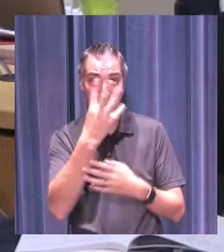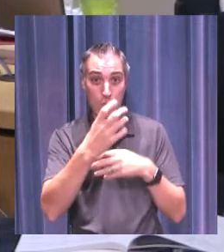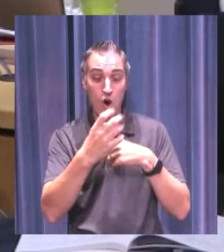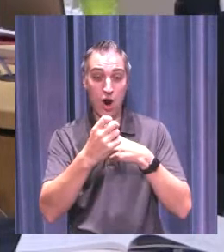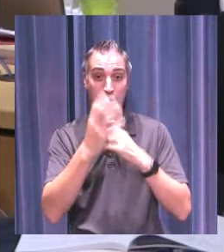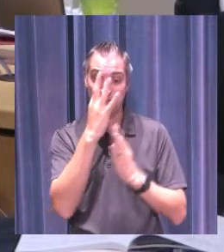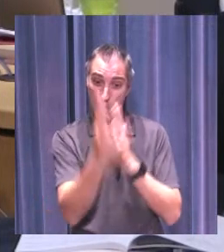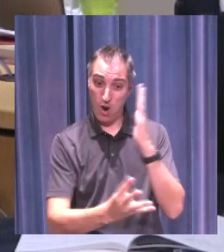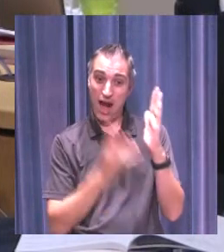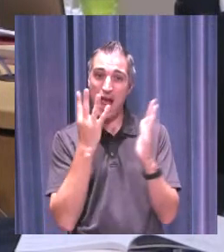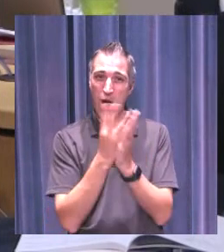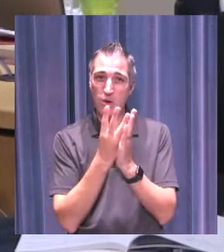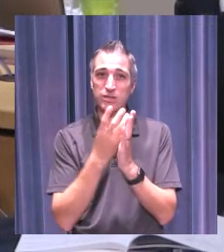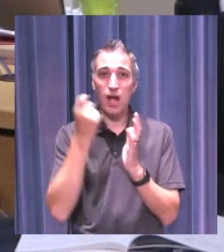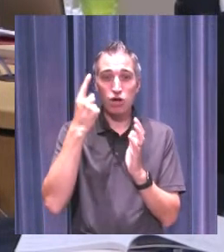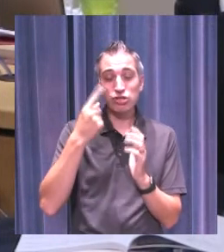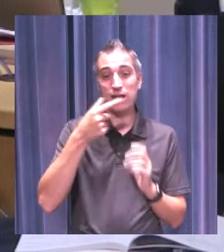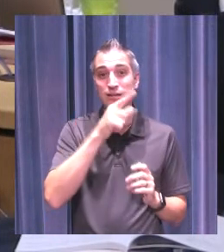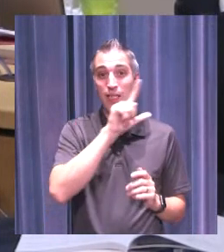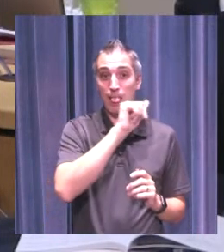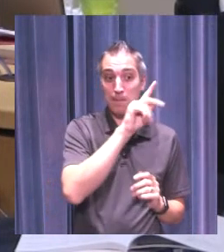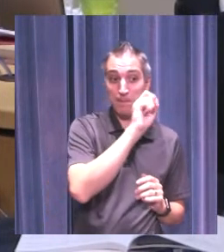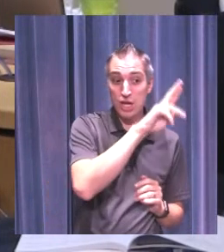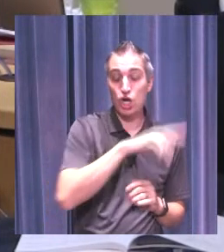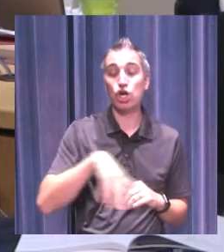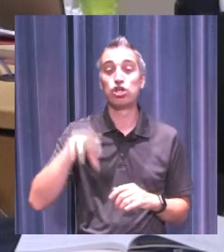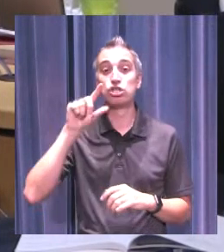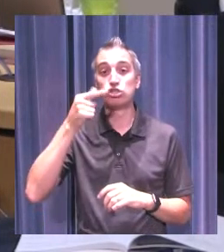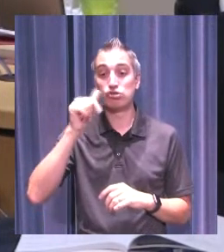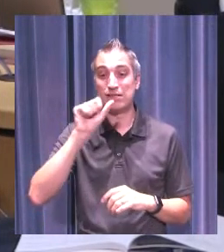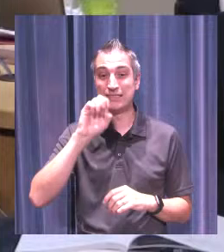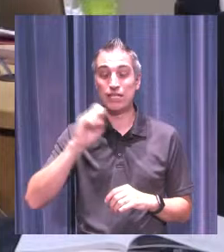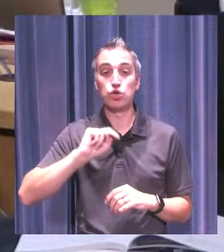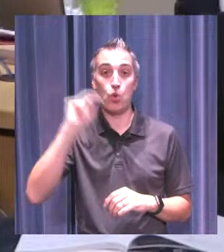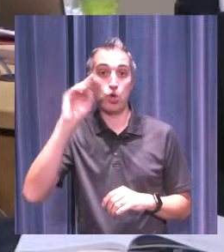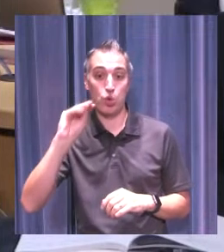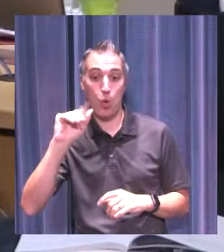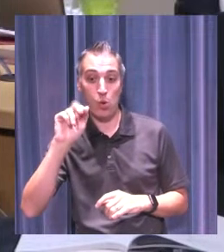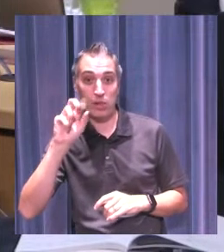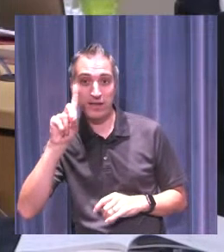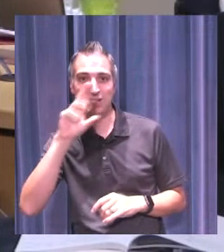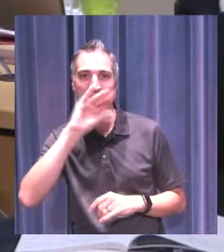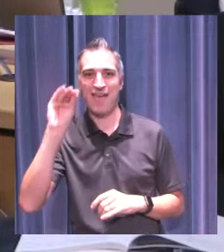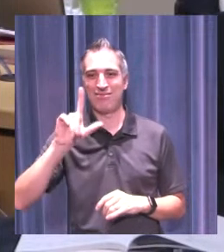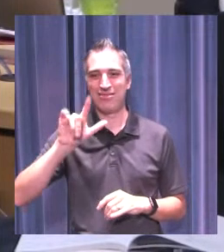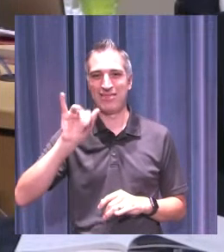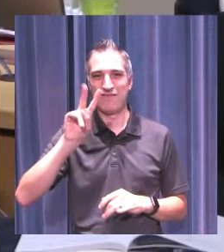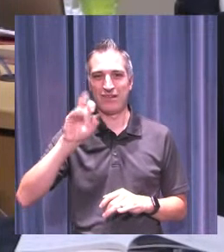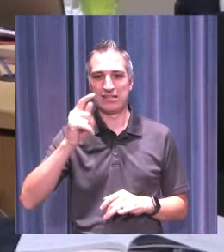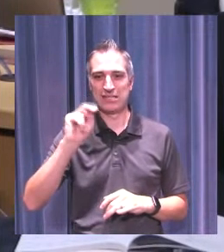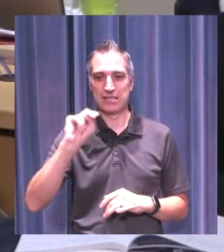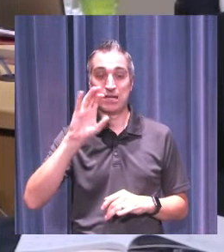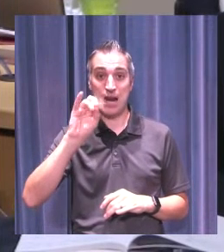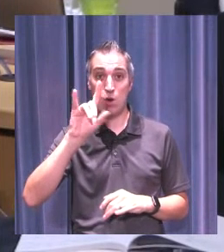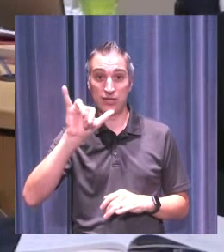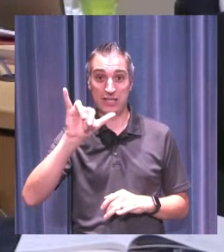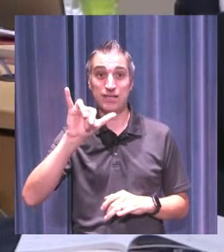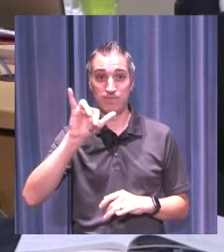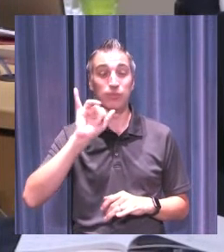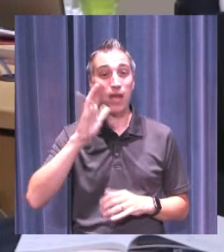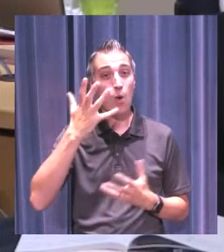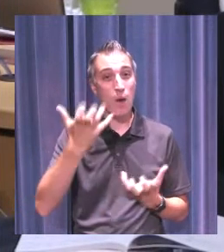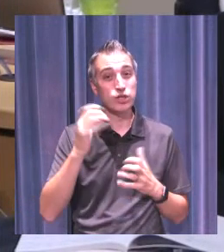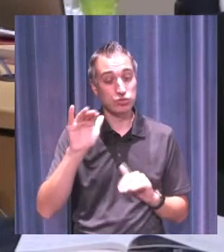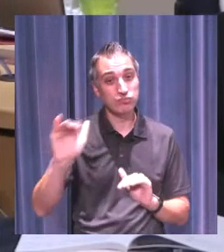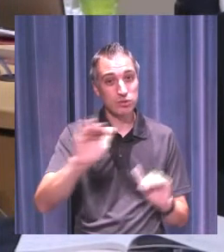College District spans from Lapeer, Genesee, northern Oakland, and Livingston counties. I want to remind you that you should